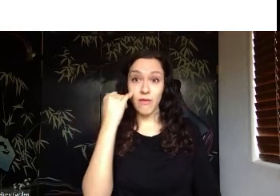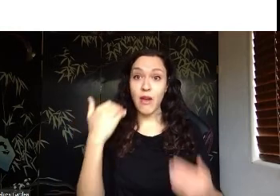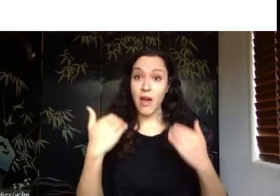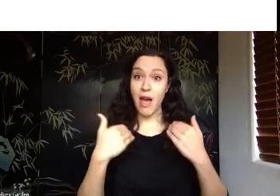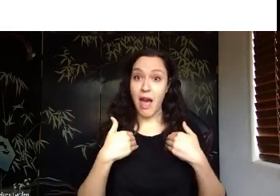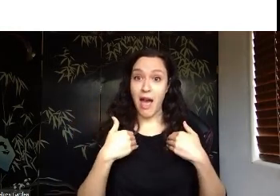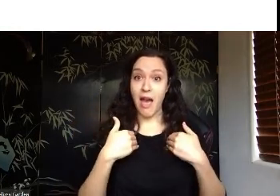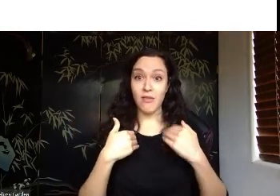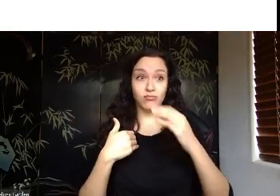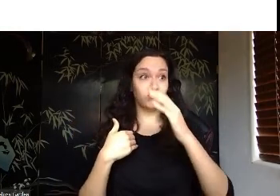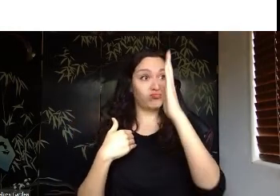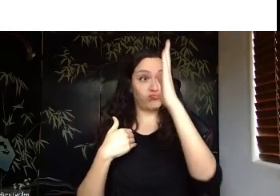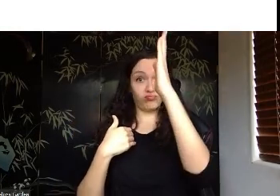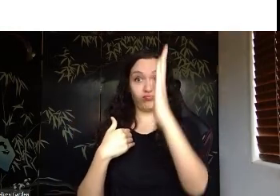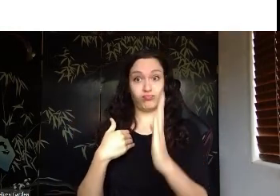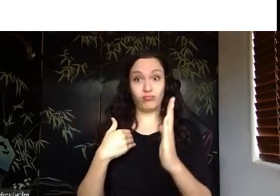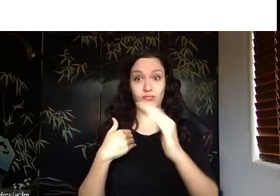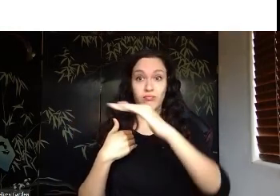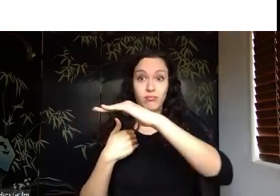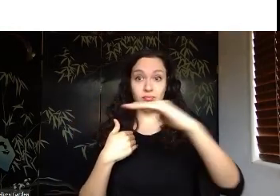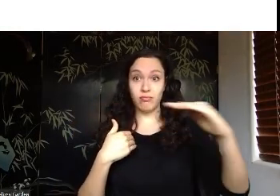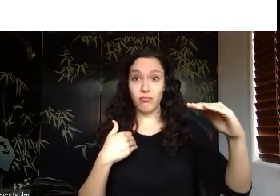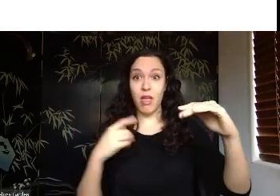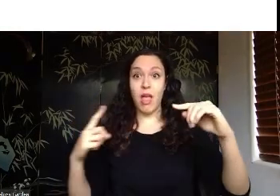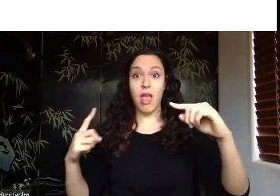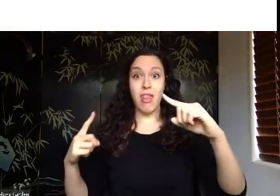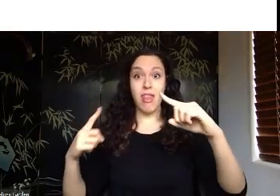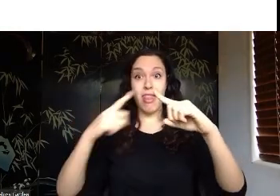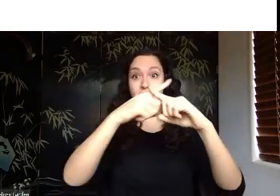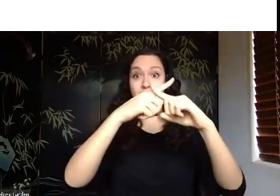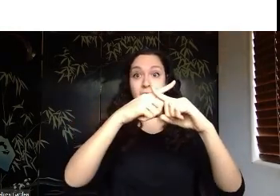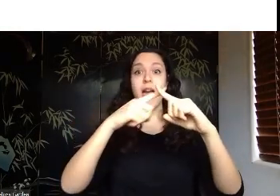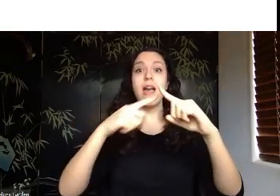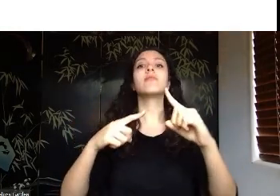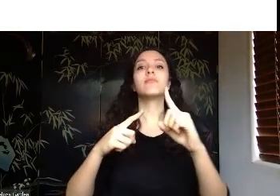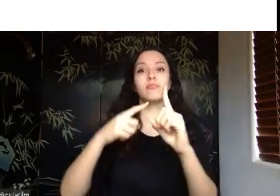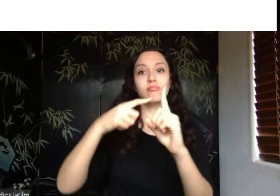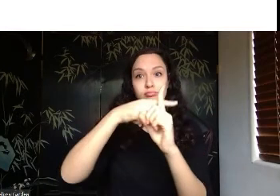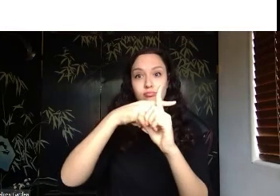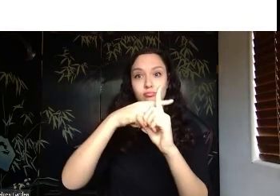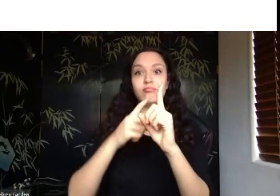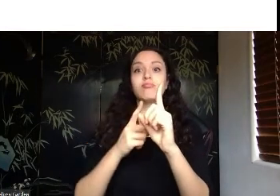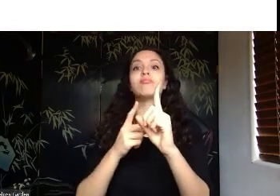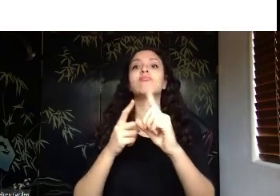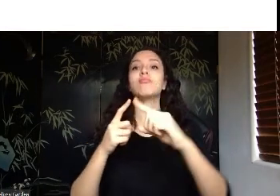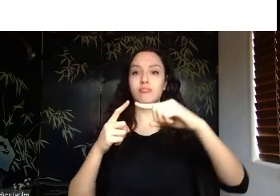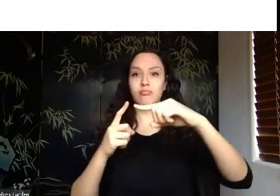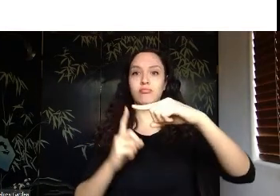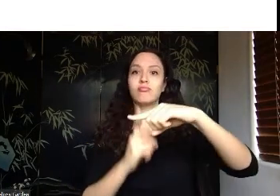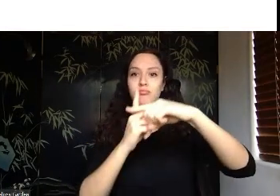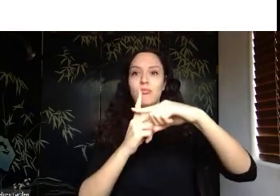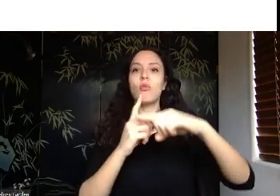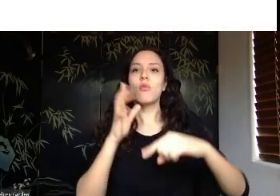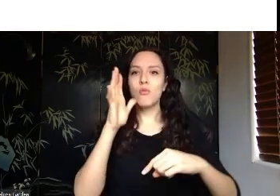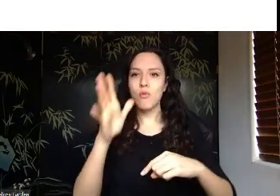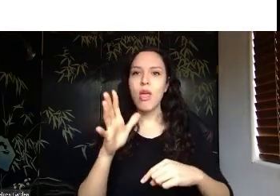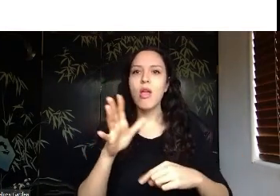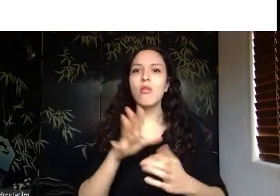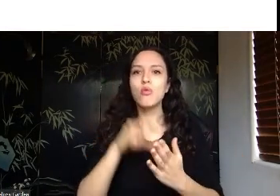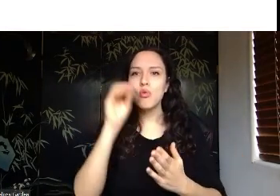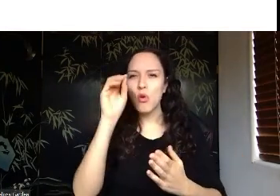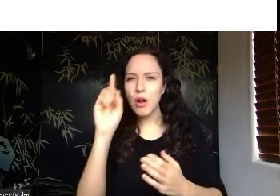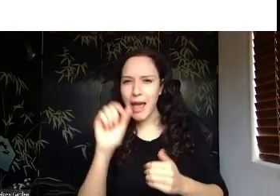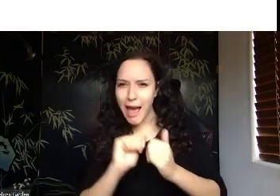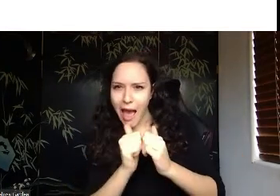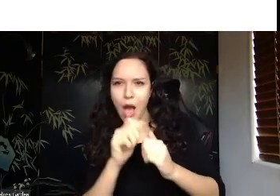plane, I will be able to find where they intercept the x-axis and where it intercepts the y-axis to be able to